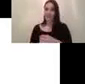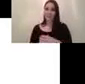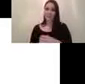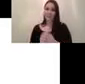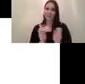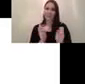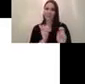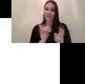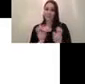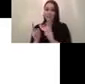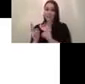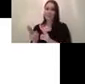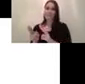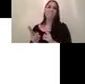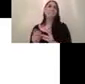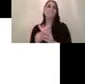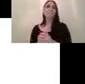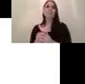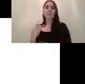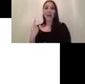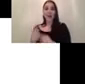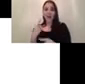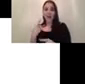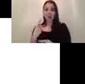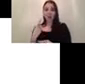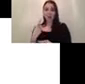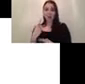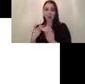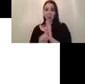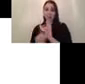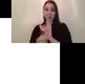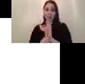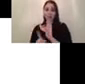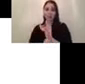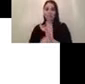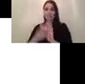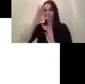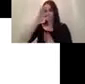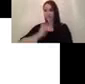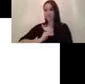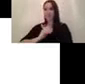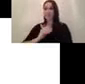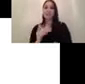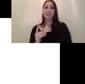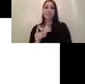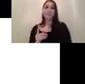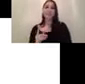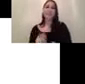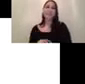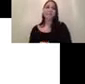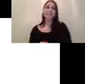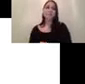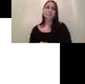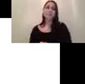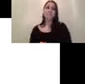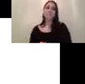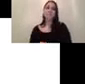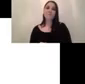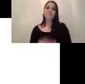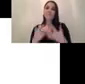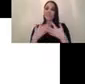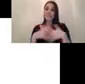can also do a real-time alert when there is a mistake. So this can avoid rework. The system is